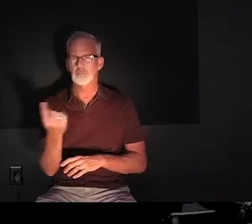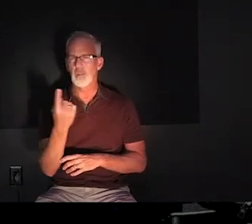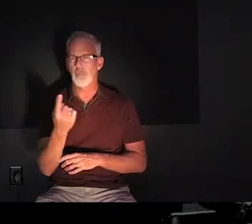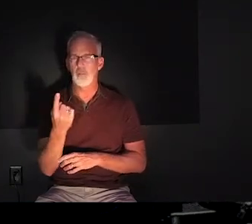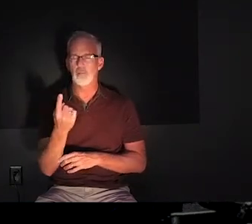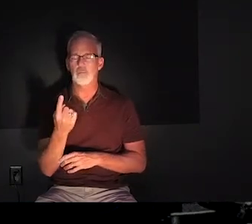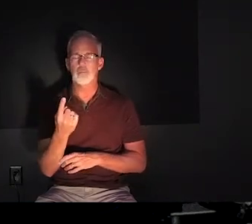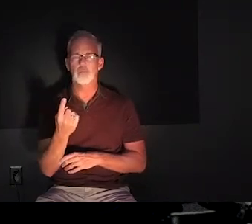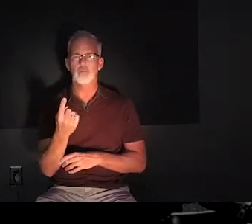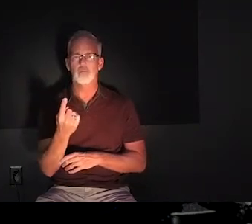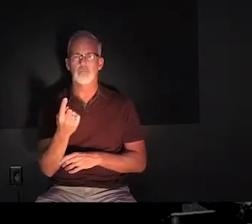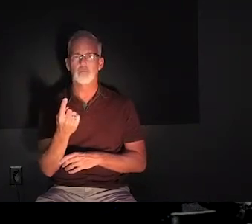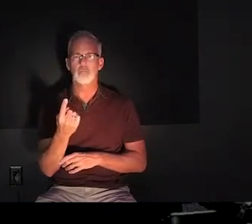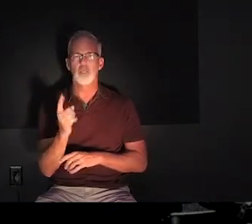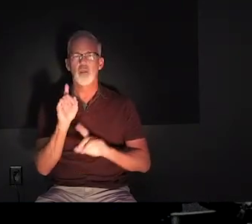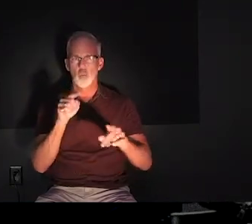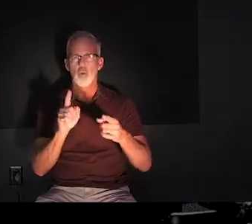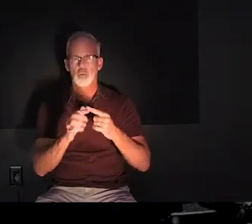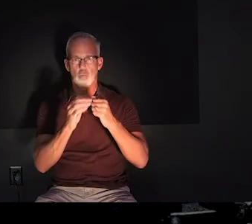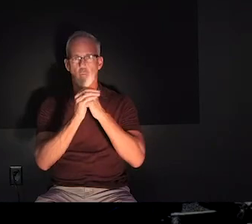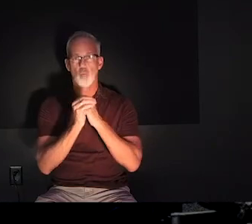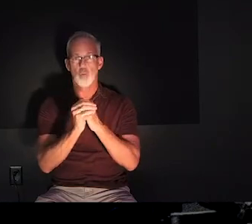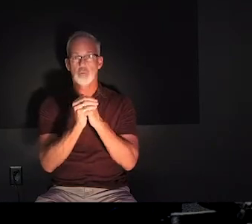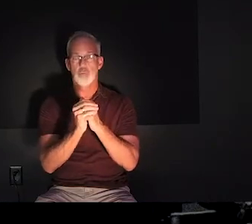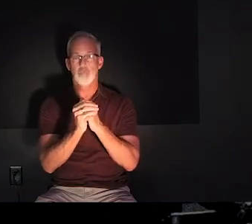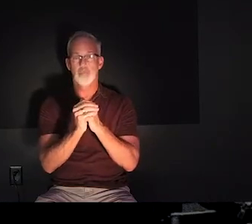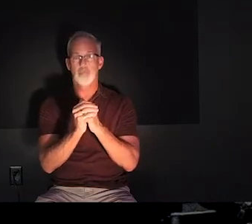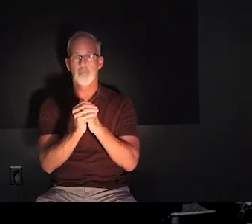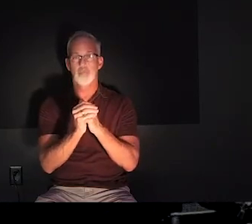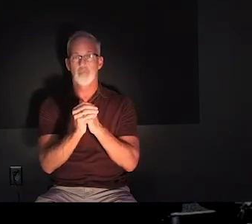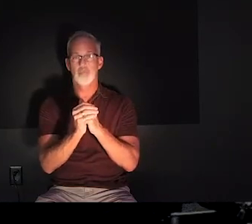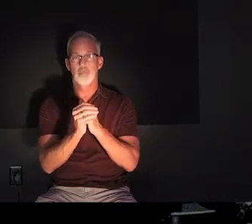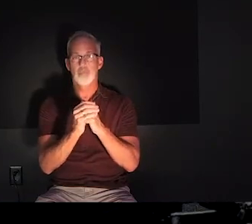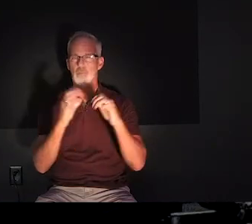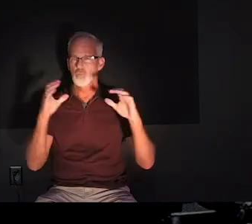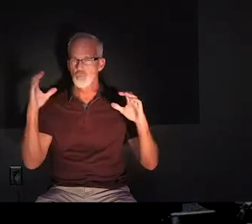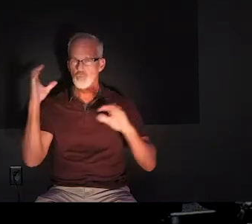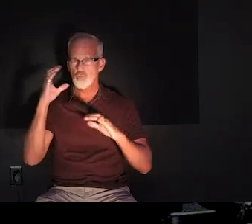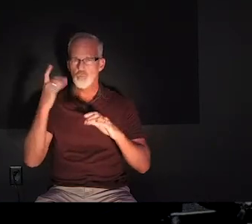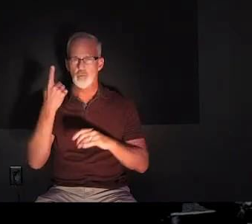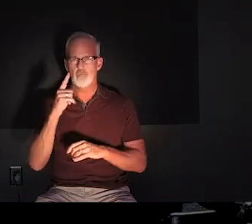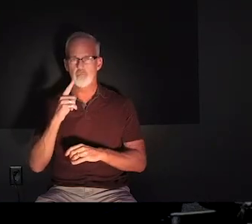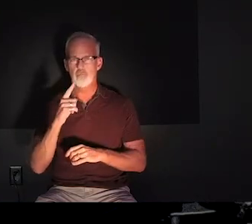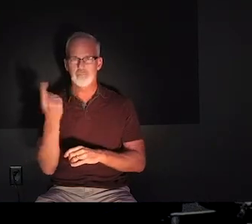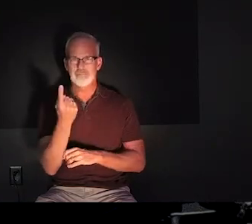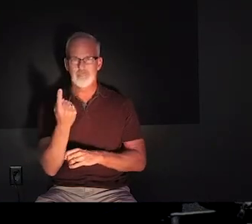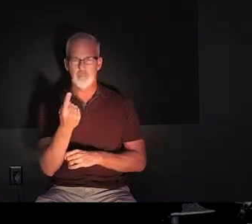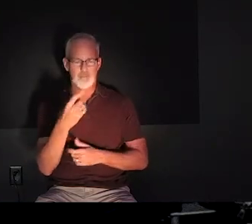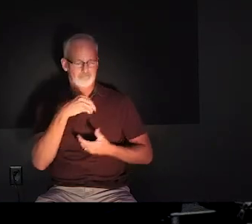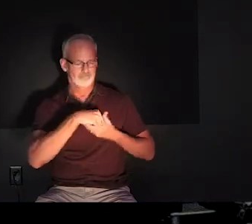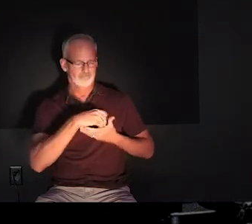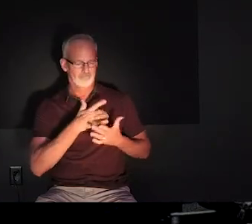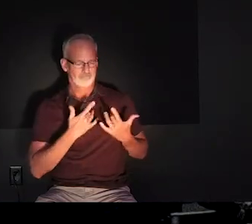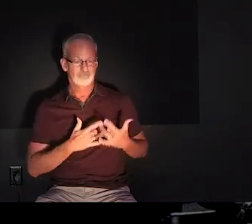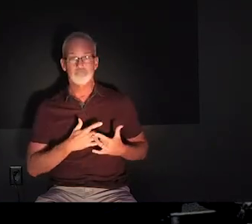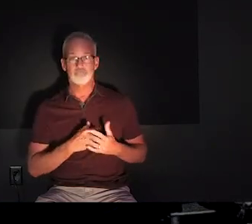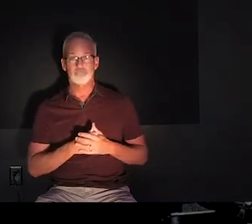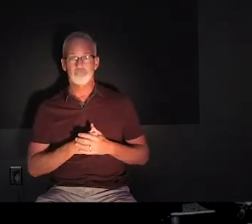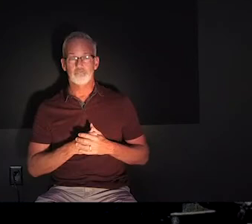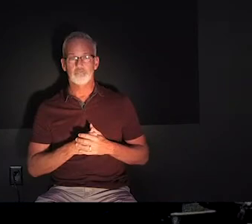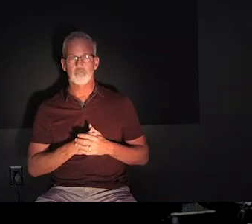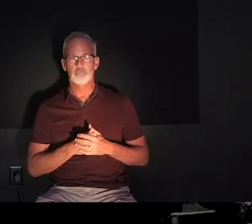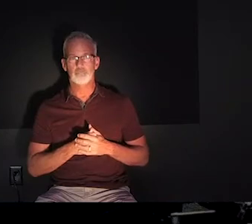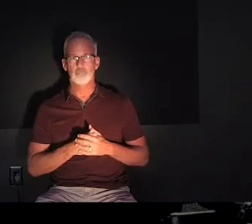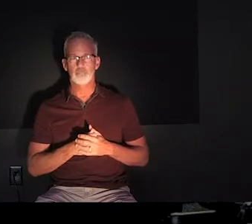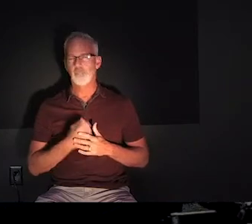to Jerusalem to worship. He was searching for something. As a matter of fact, I think when he